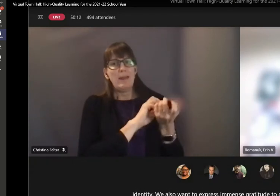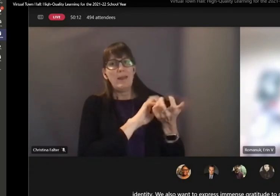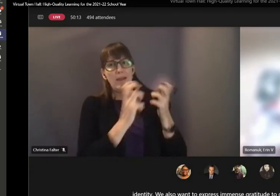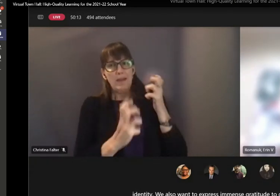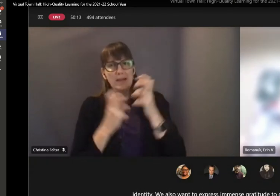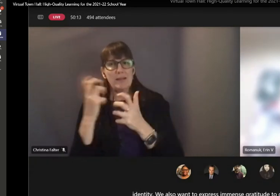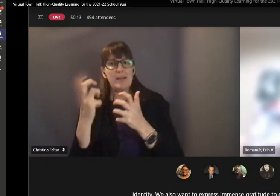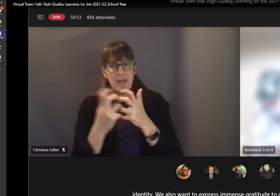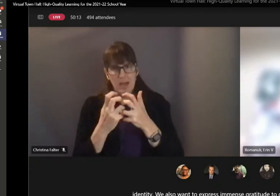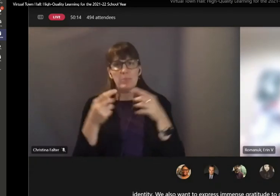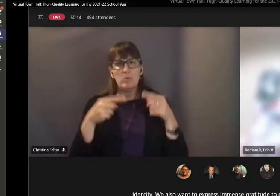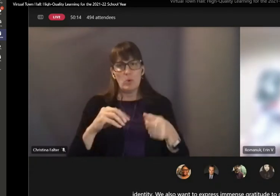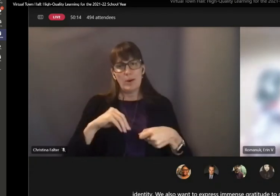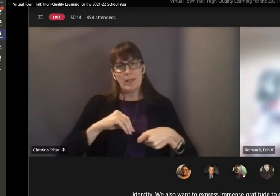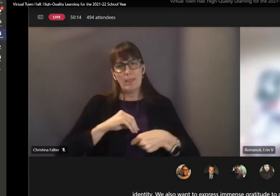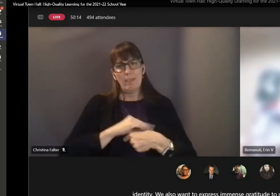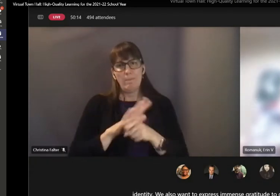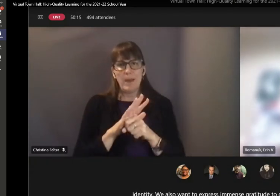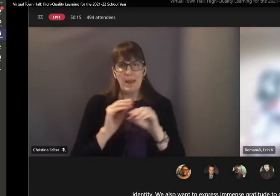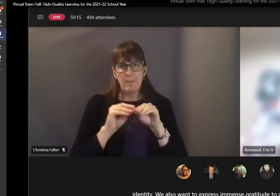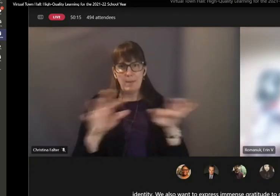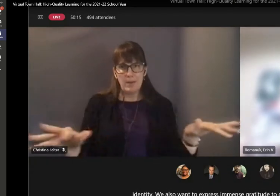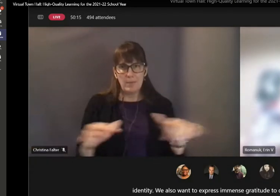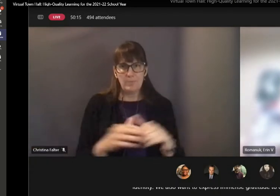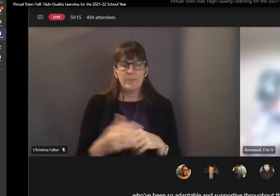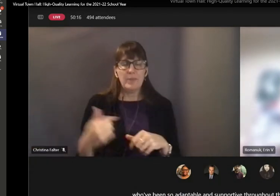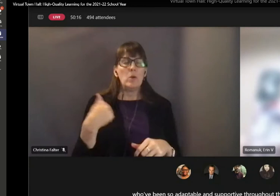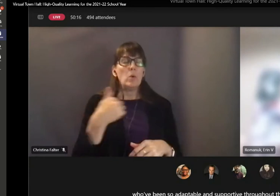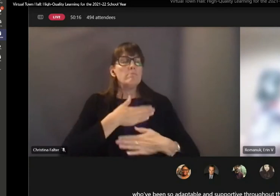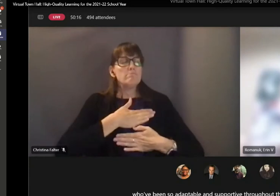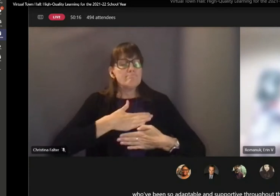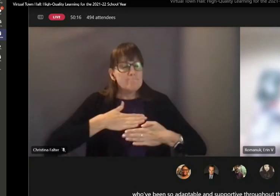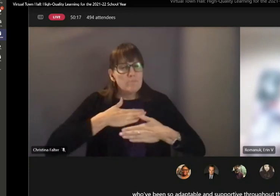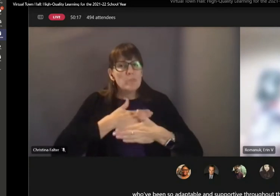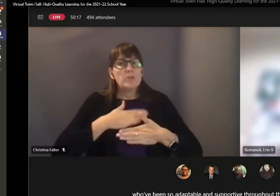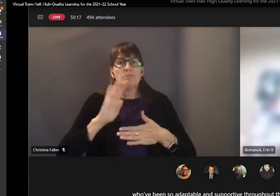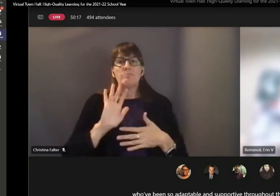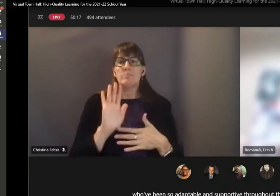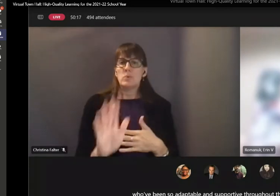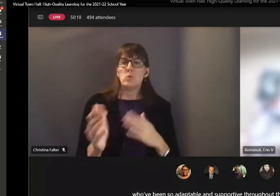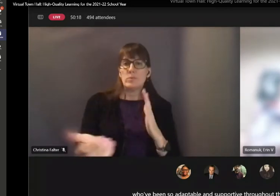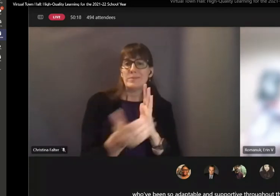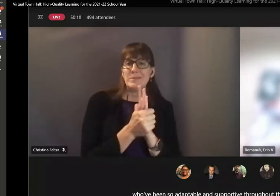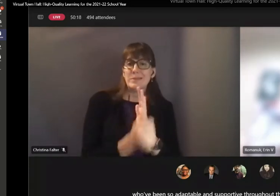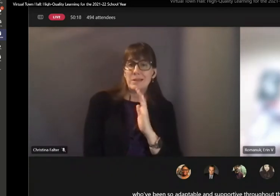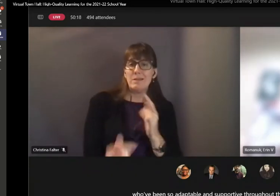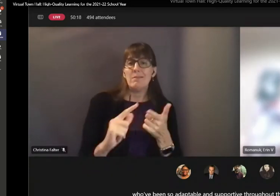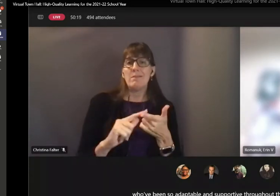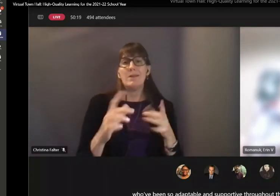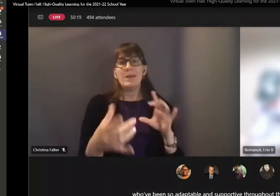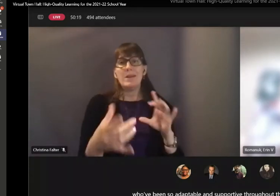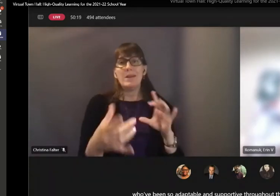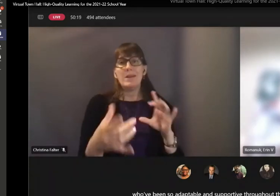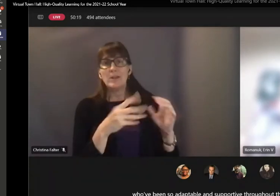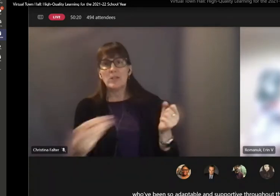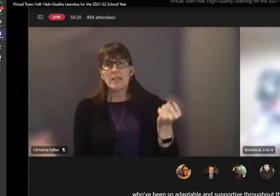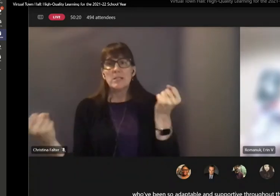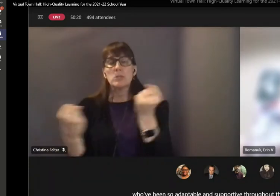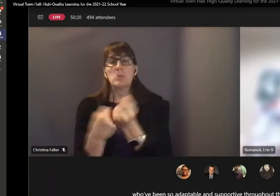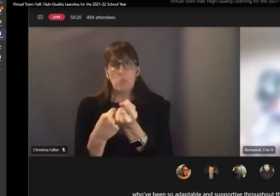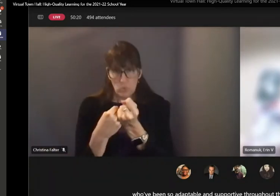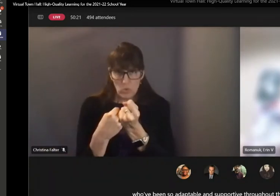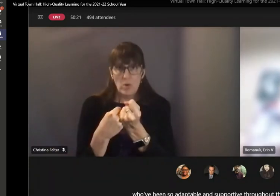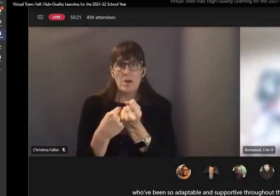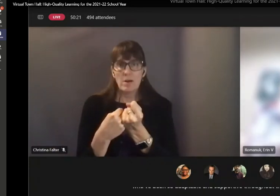their expertise, connections, the services they provide, and the important role they play for our families. Our staff